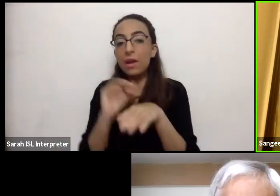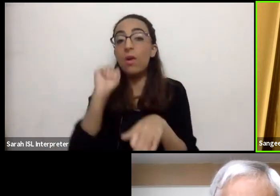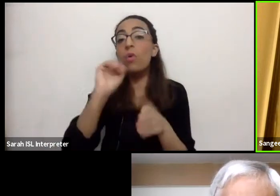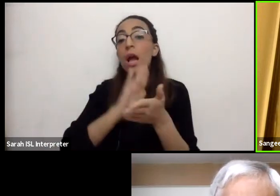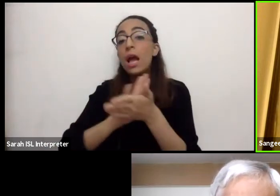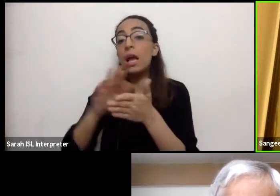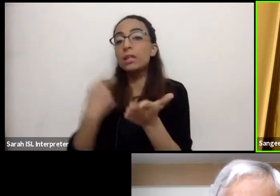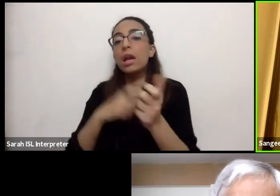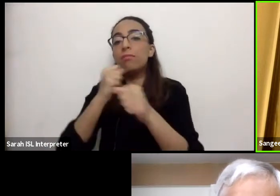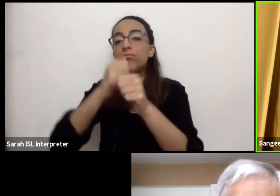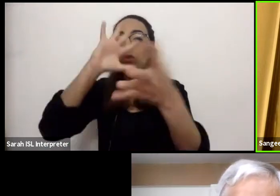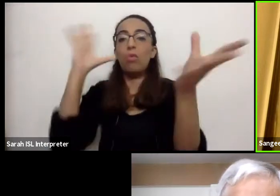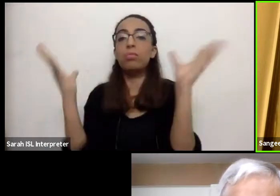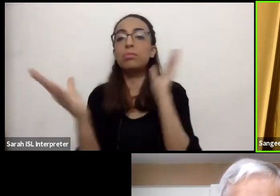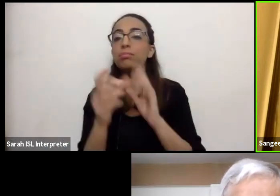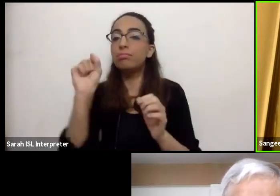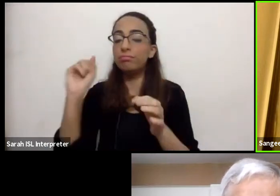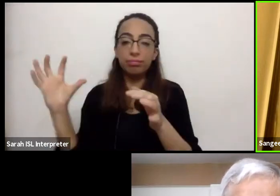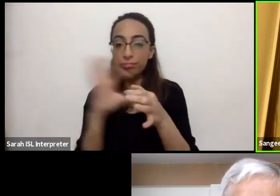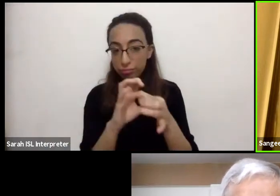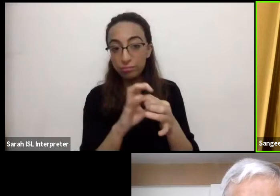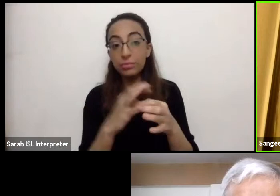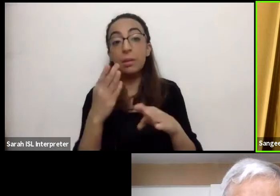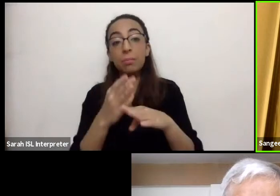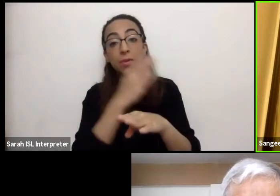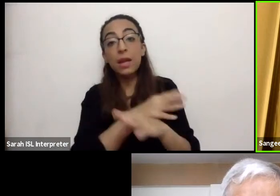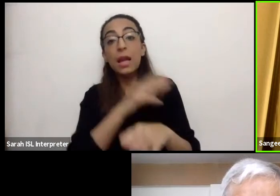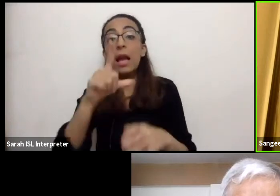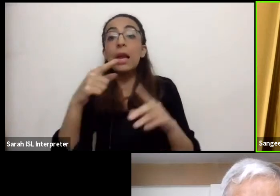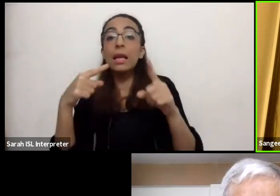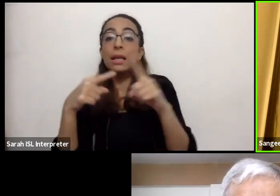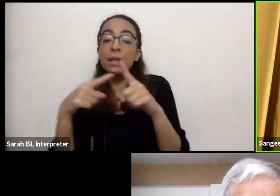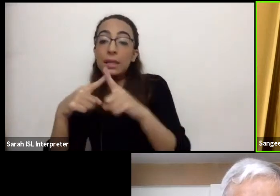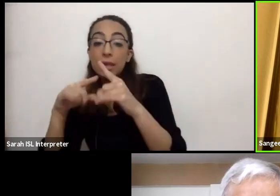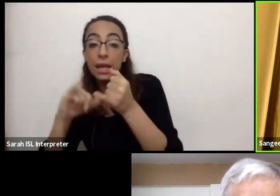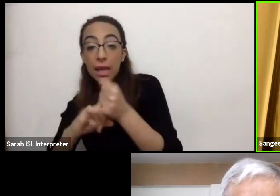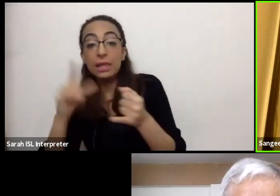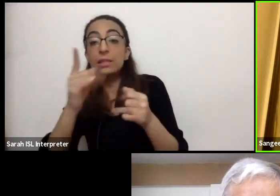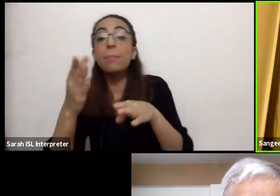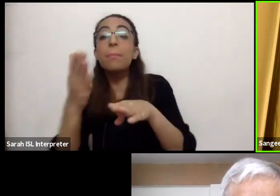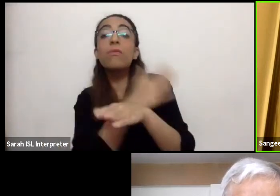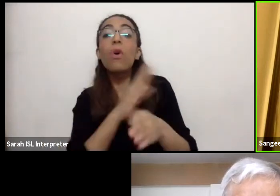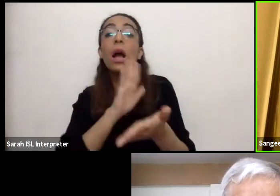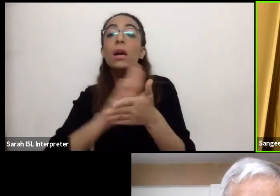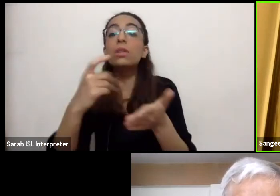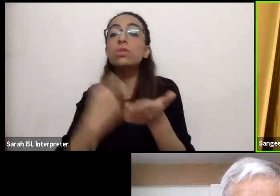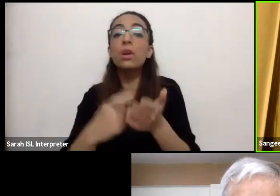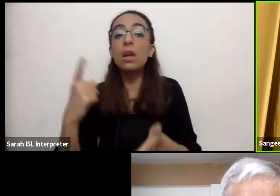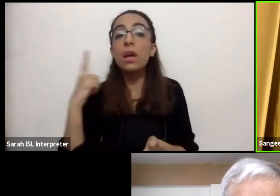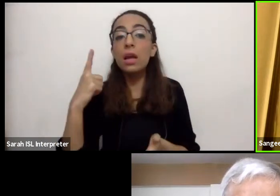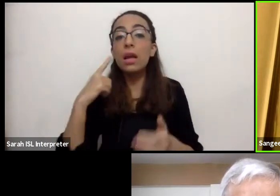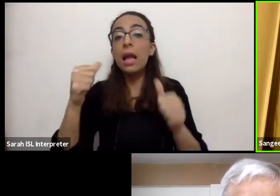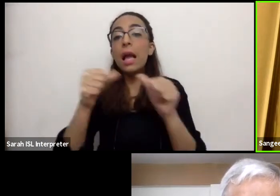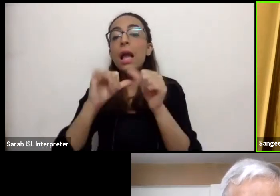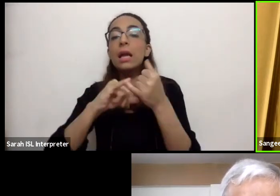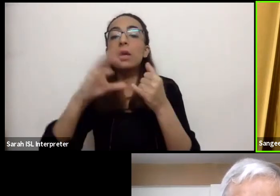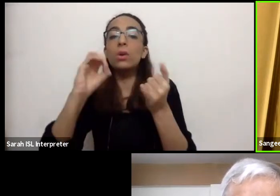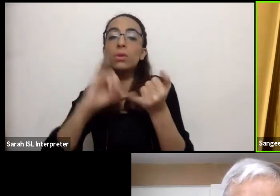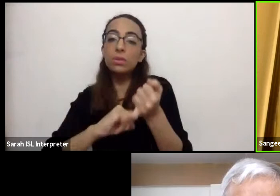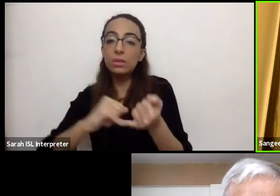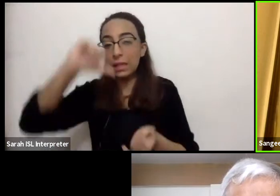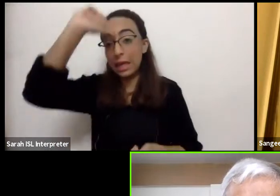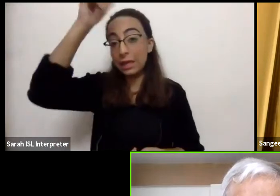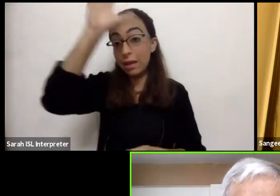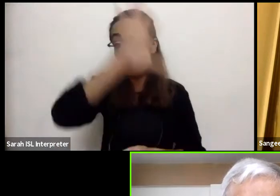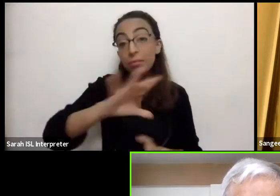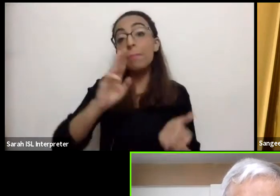function globally. And prior to LTTS, he was the HR leader for Atos India and Middle